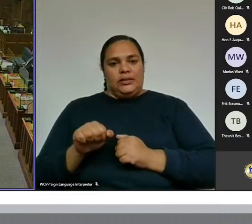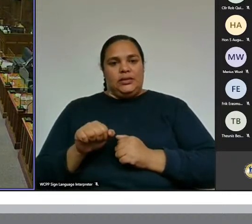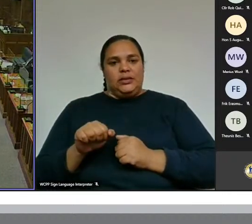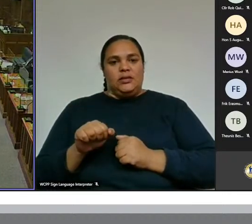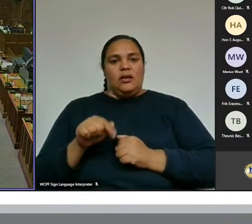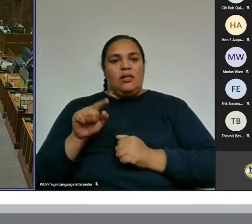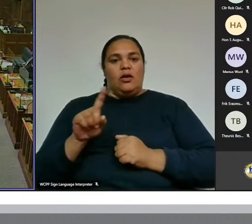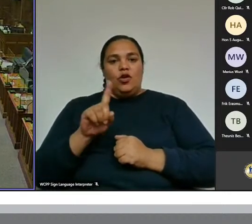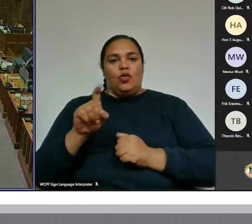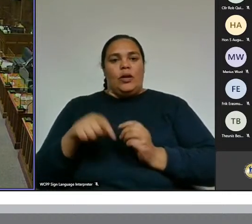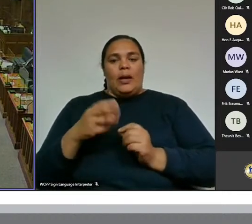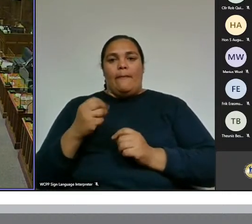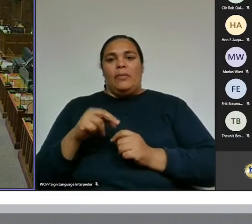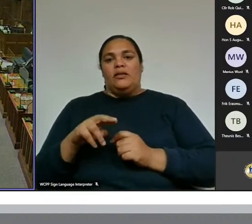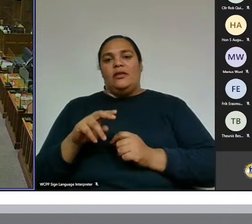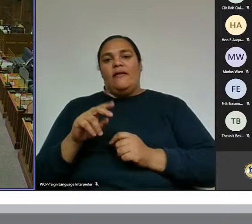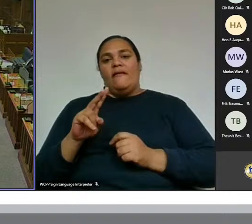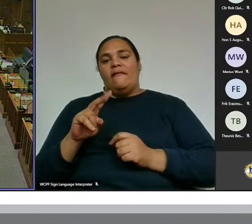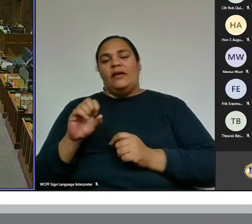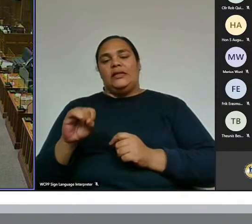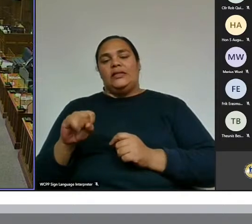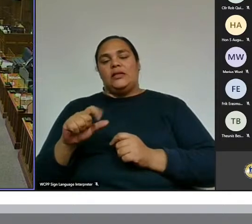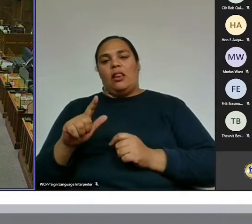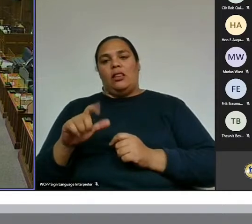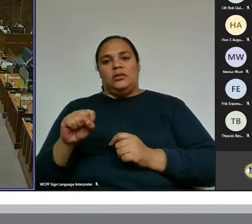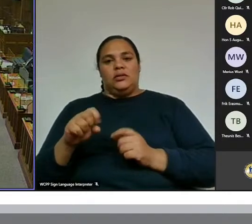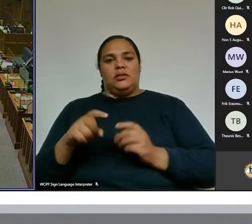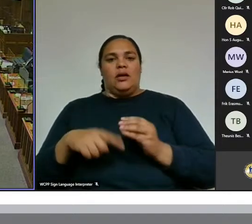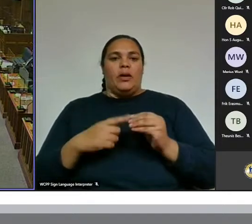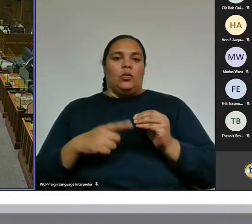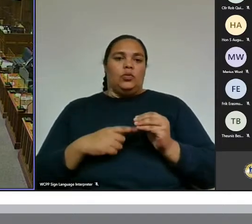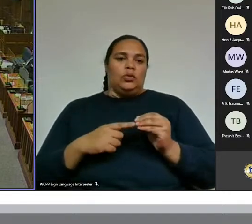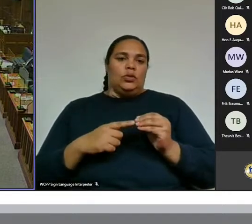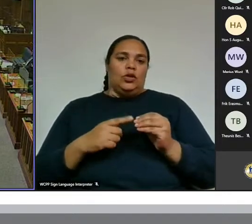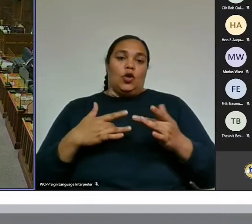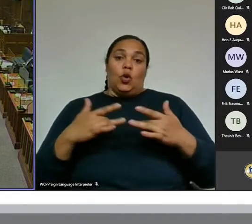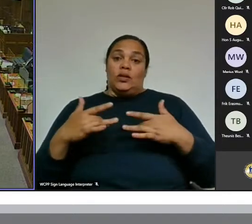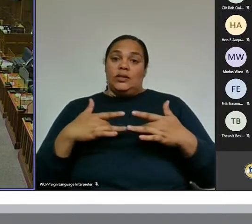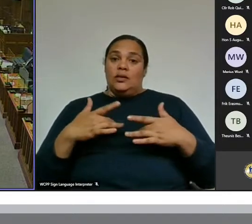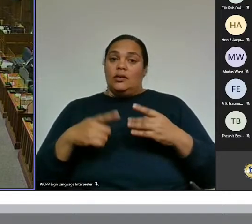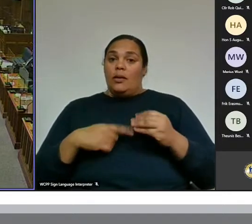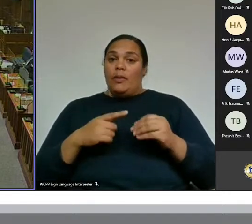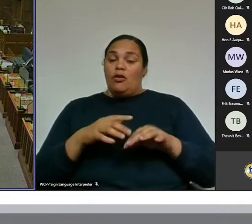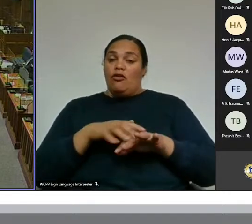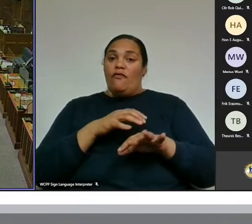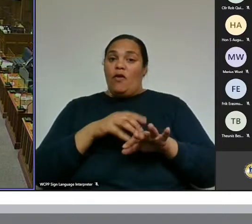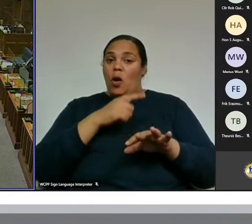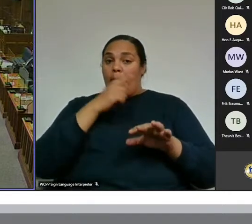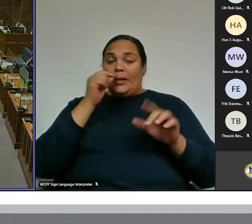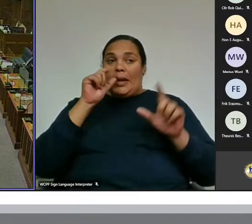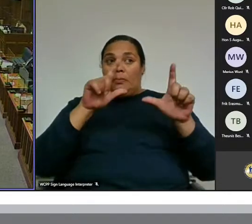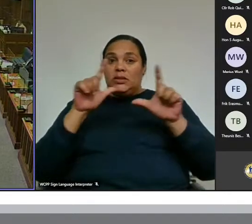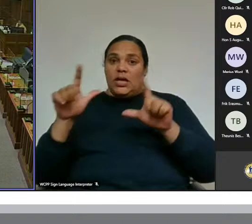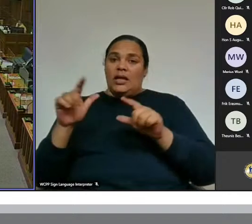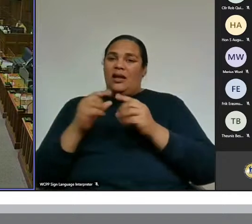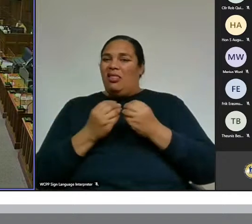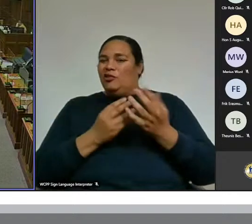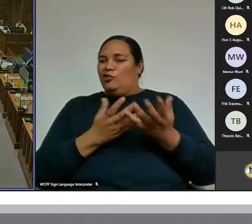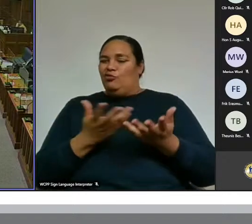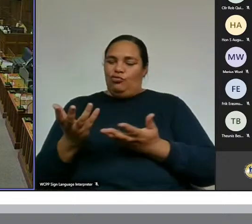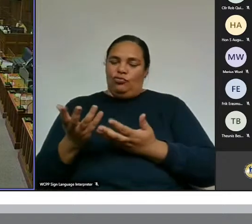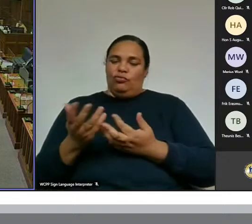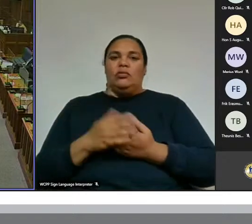The question of Mr. Louis Wessels about concerned about farm name signs and things like that.